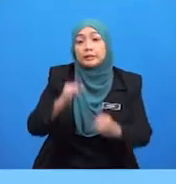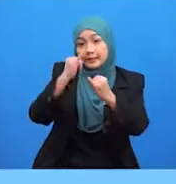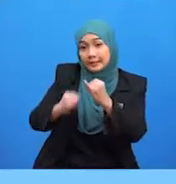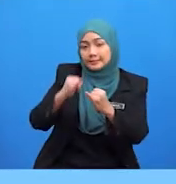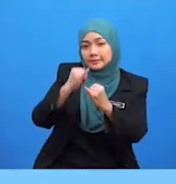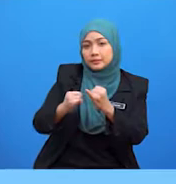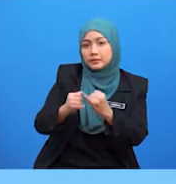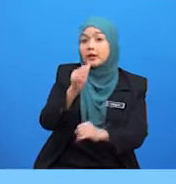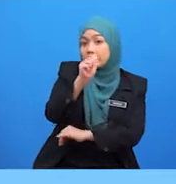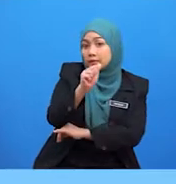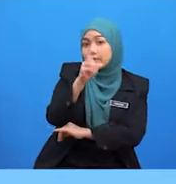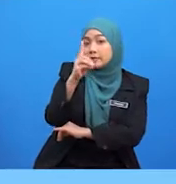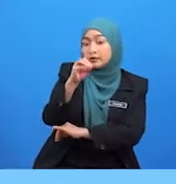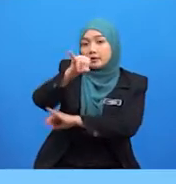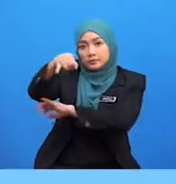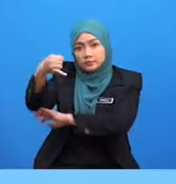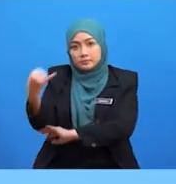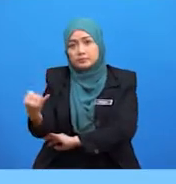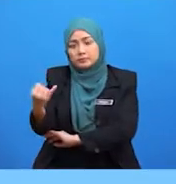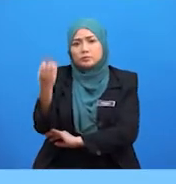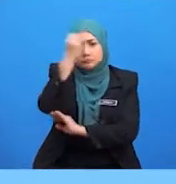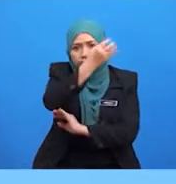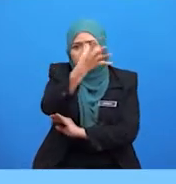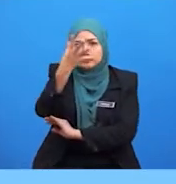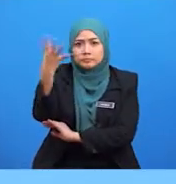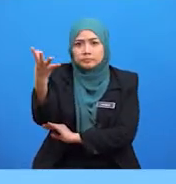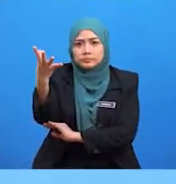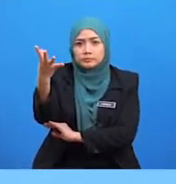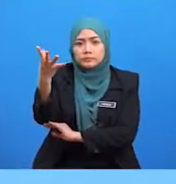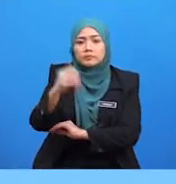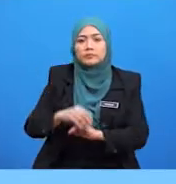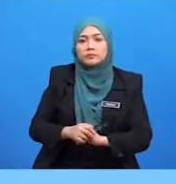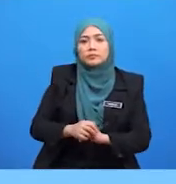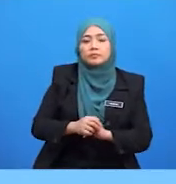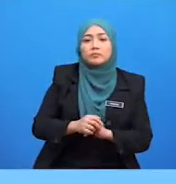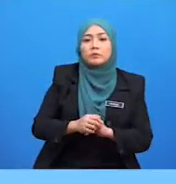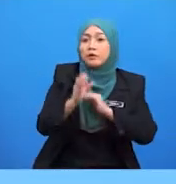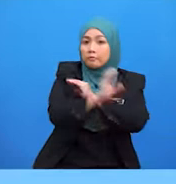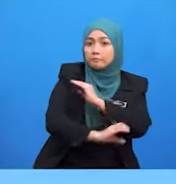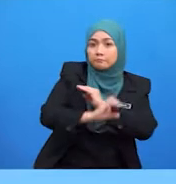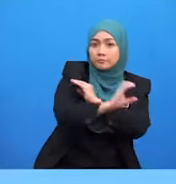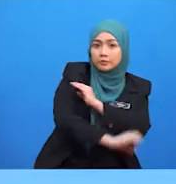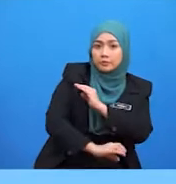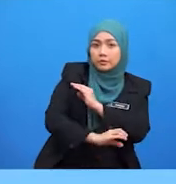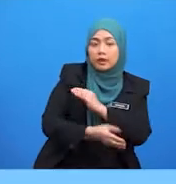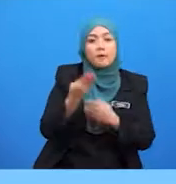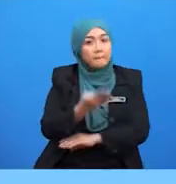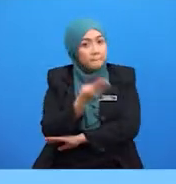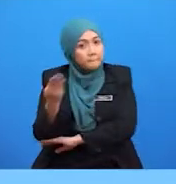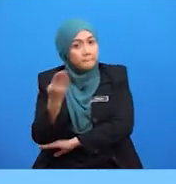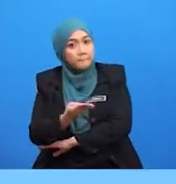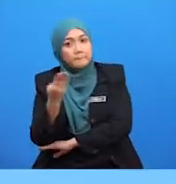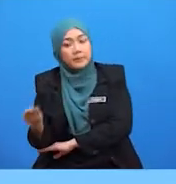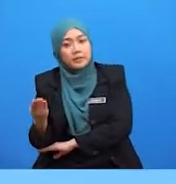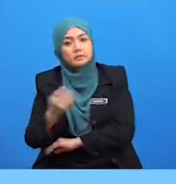Lastly, you may use adjectives to talk about origin and materials of a noun. For